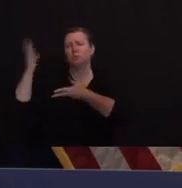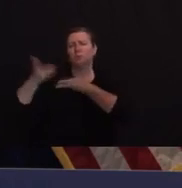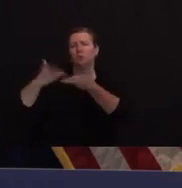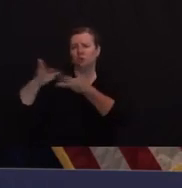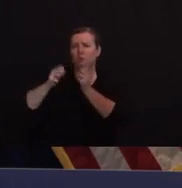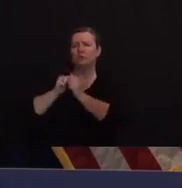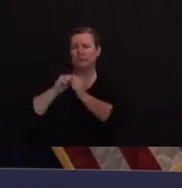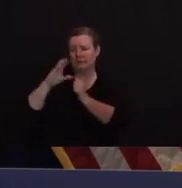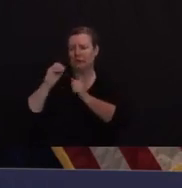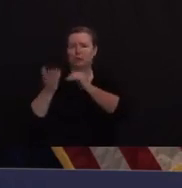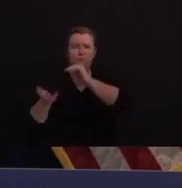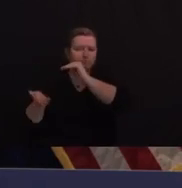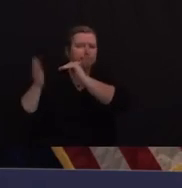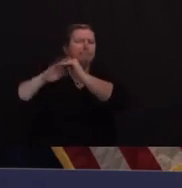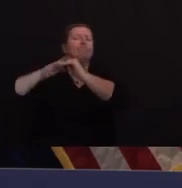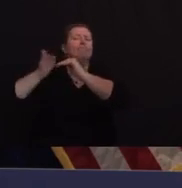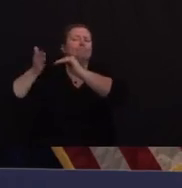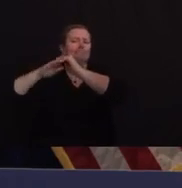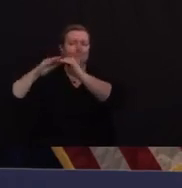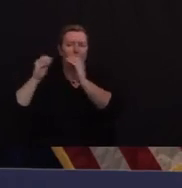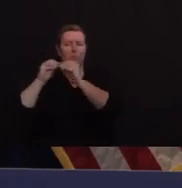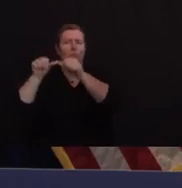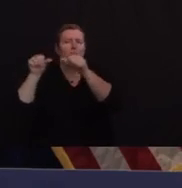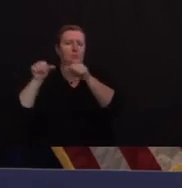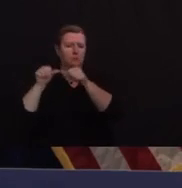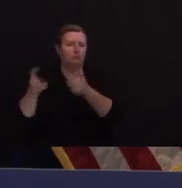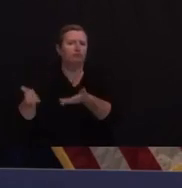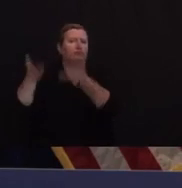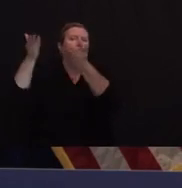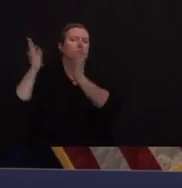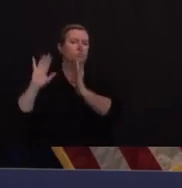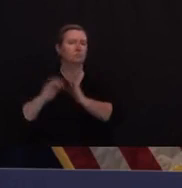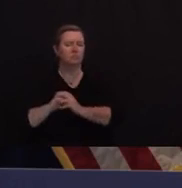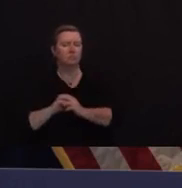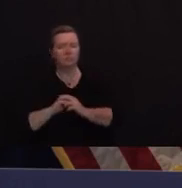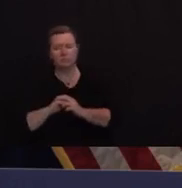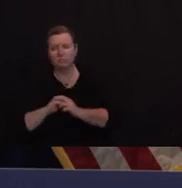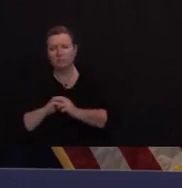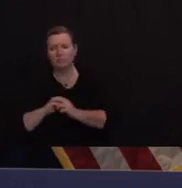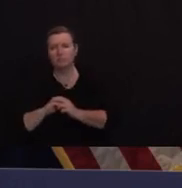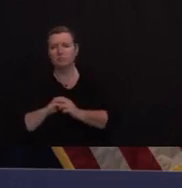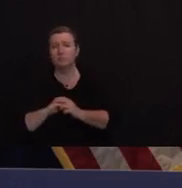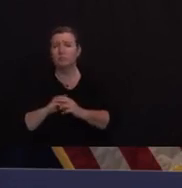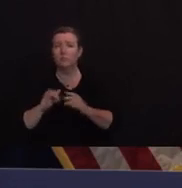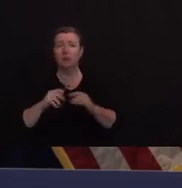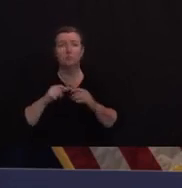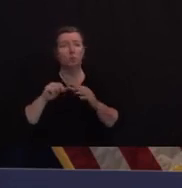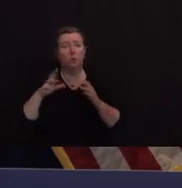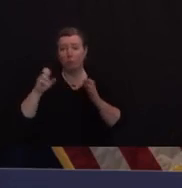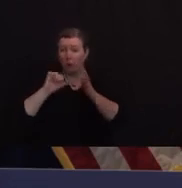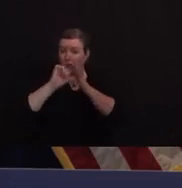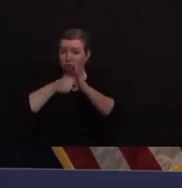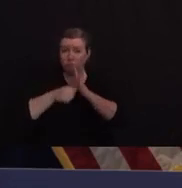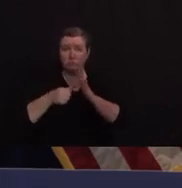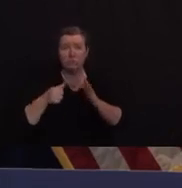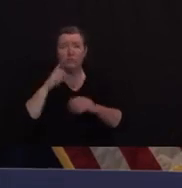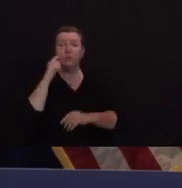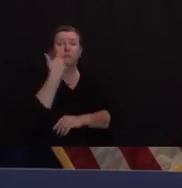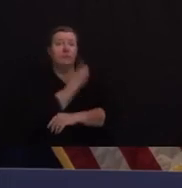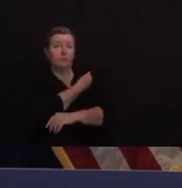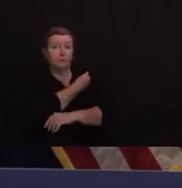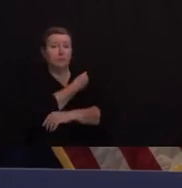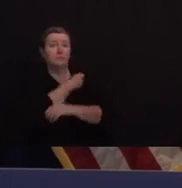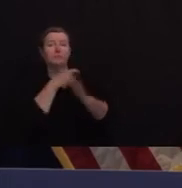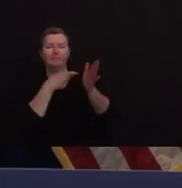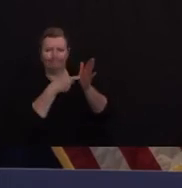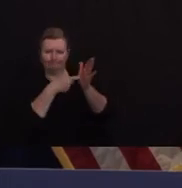individuals to be referred to. But I have to keep emphasizing it is a vaccine mandate. The most important thing we can do